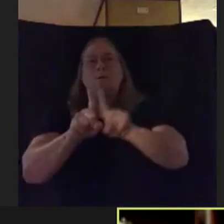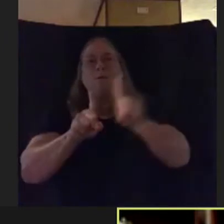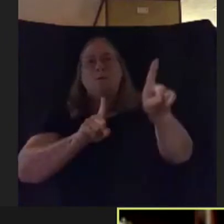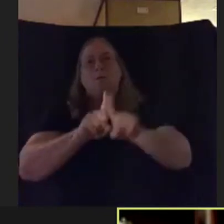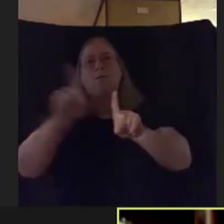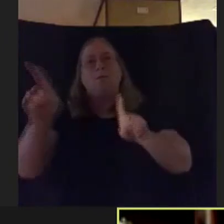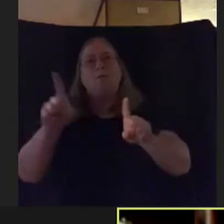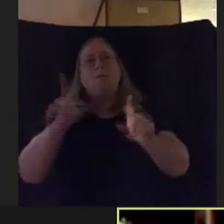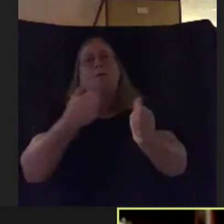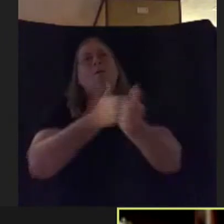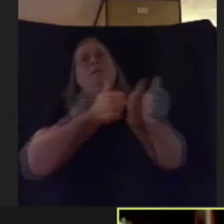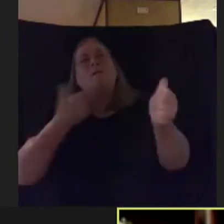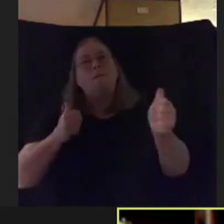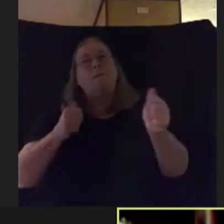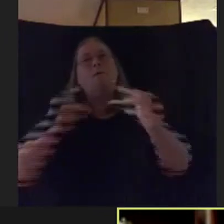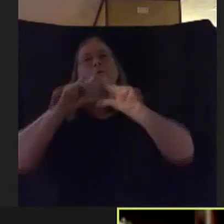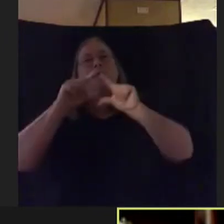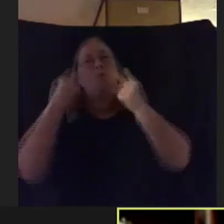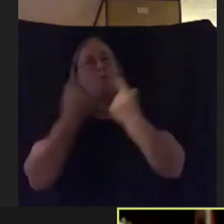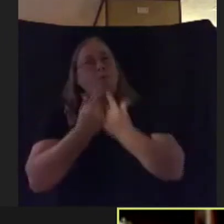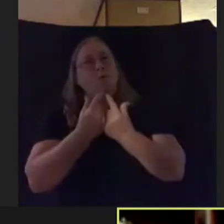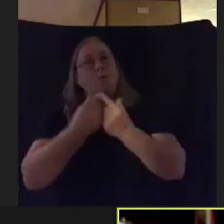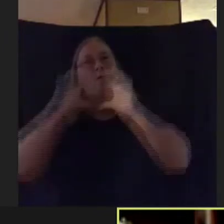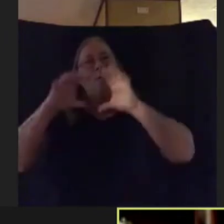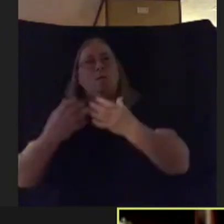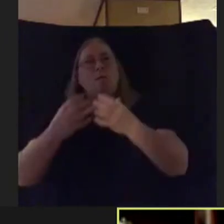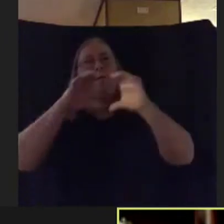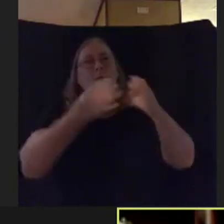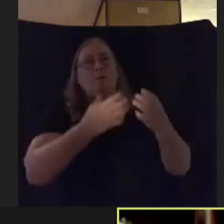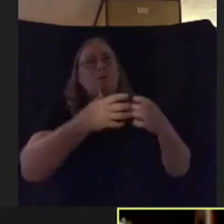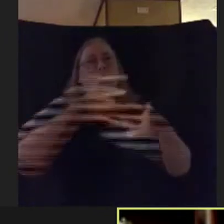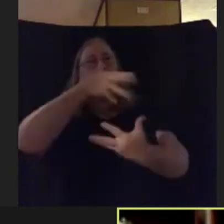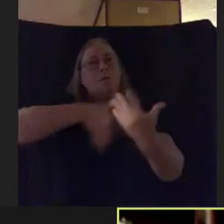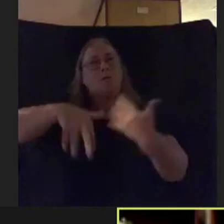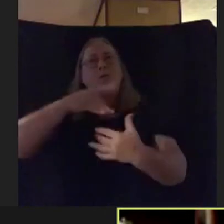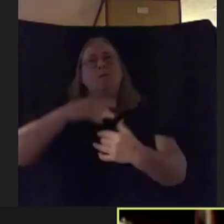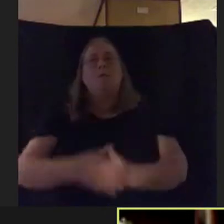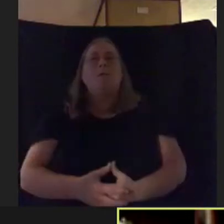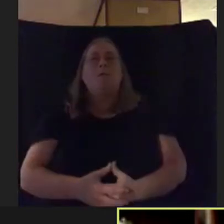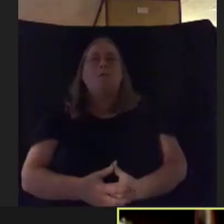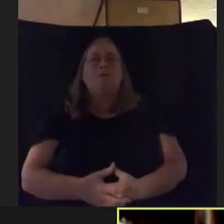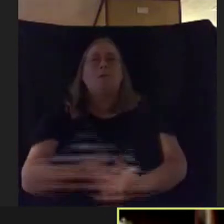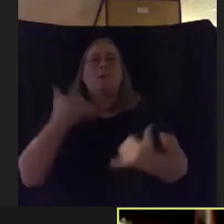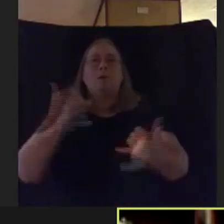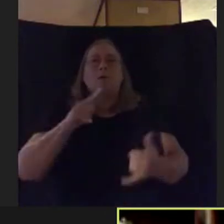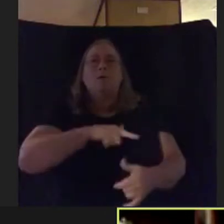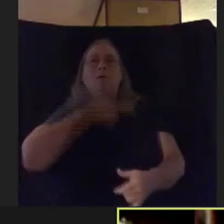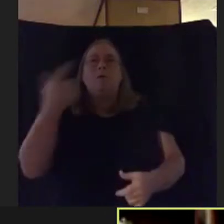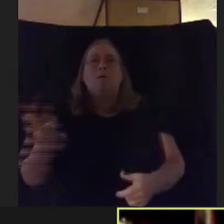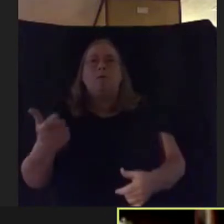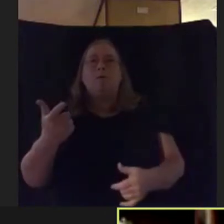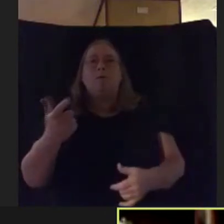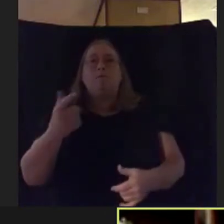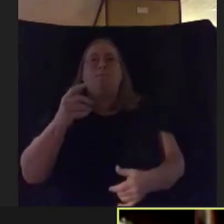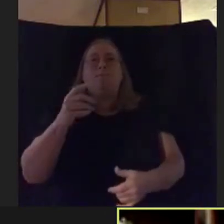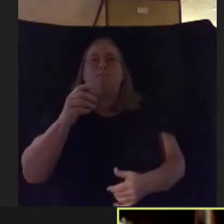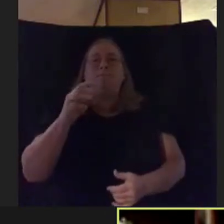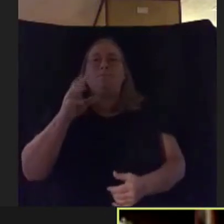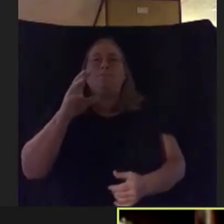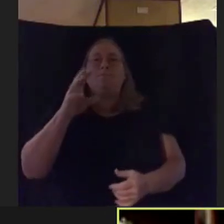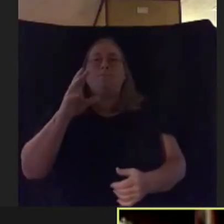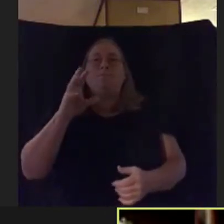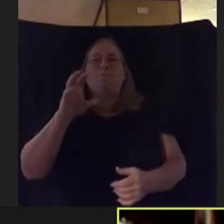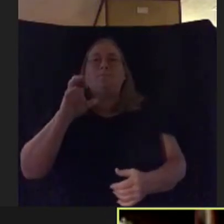avoid those group settings where we know that transmission can occur. And I'm going to turn it over to Mr. Craig to talk about